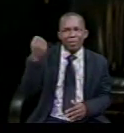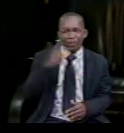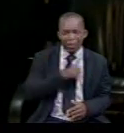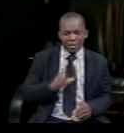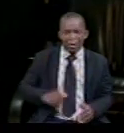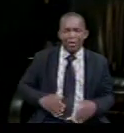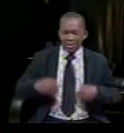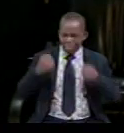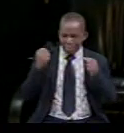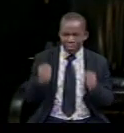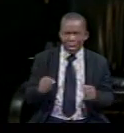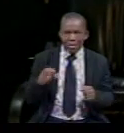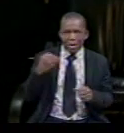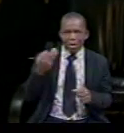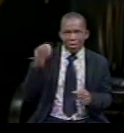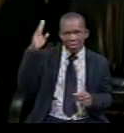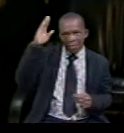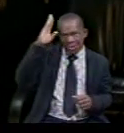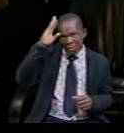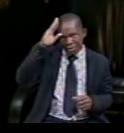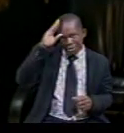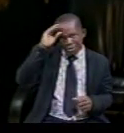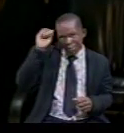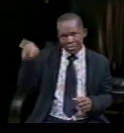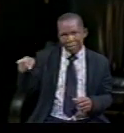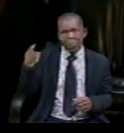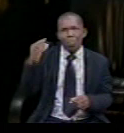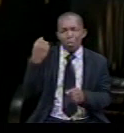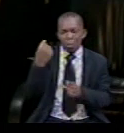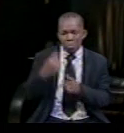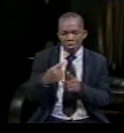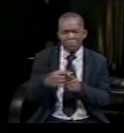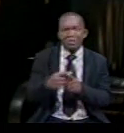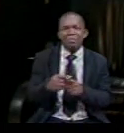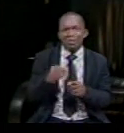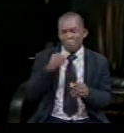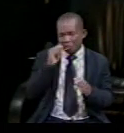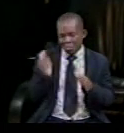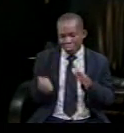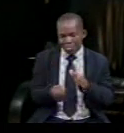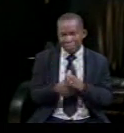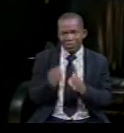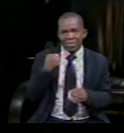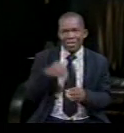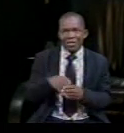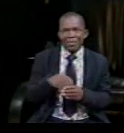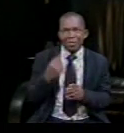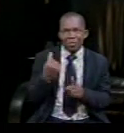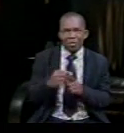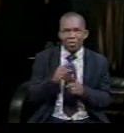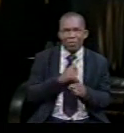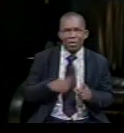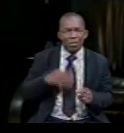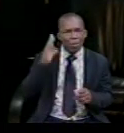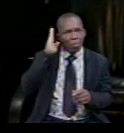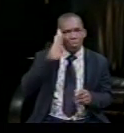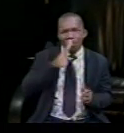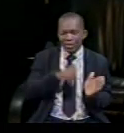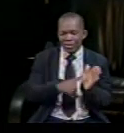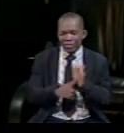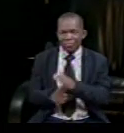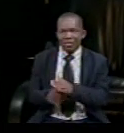of his word, the mysteries in the word of the Lord will be unveiled through his tongue. God should grant